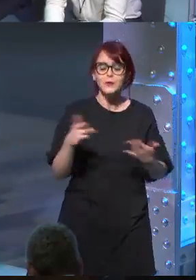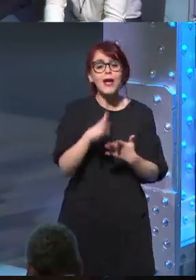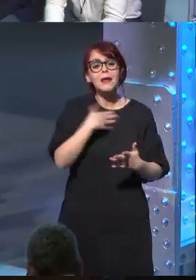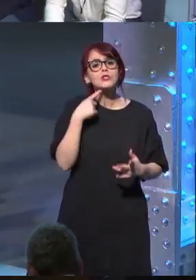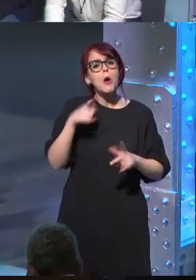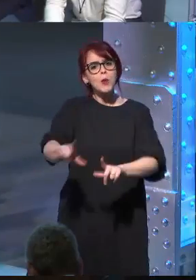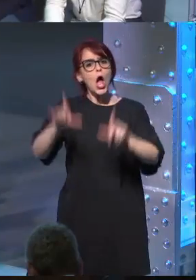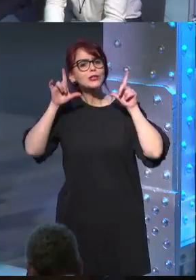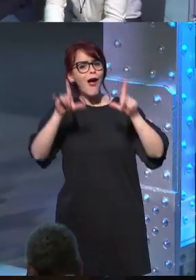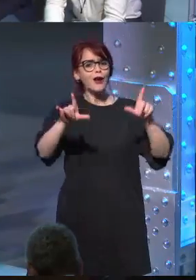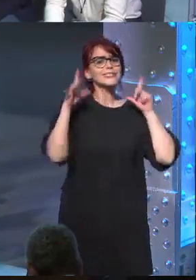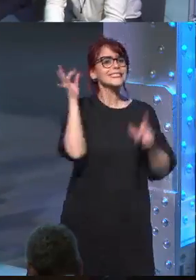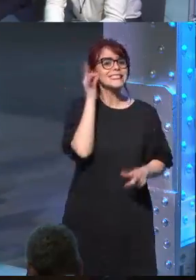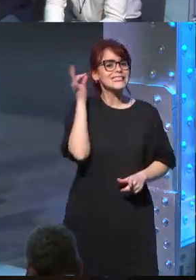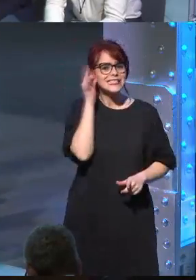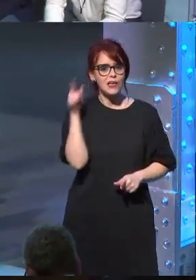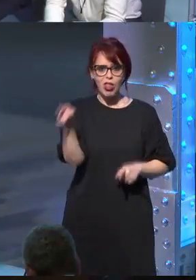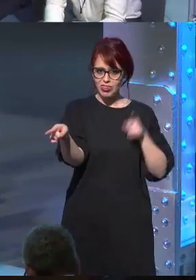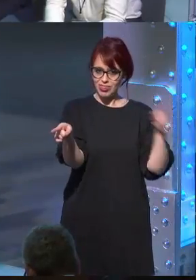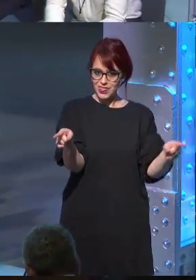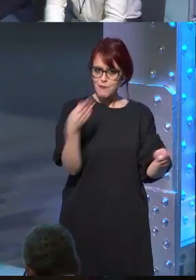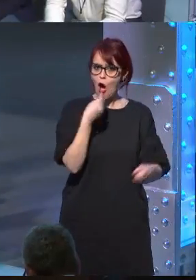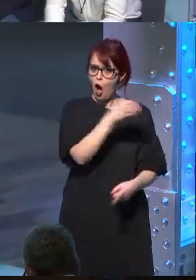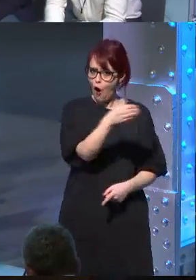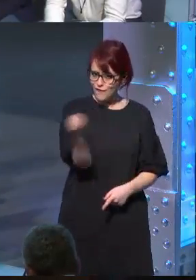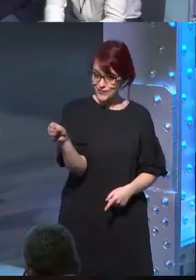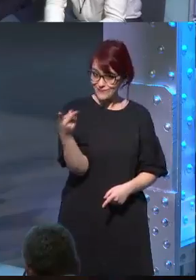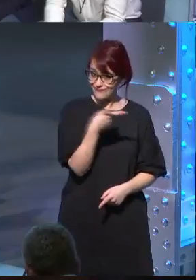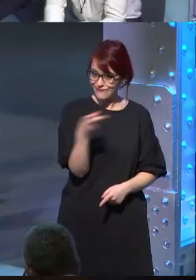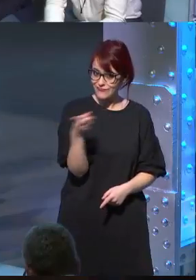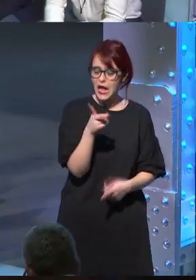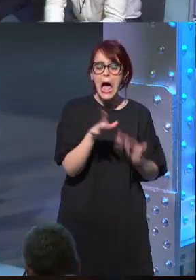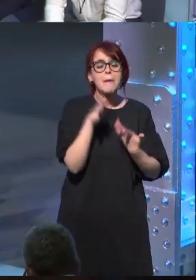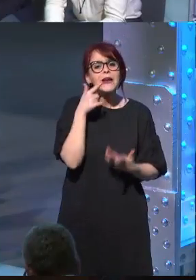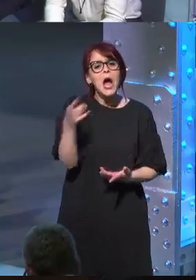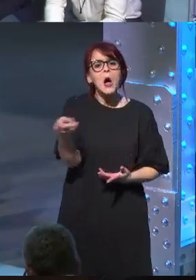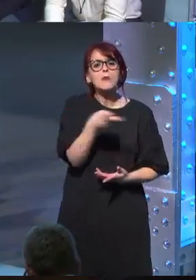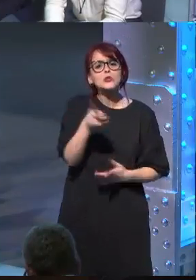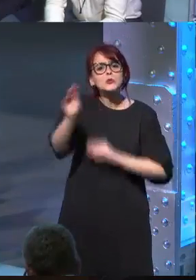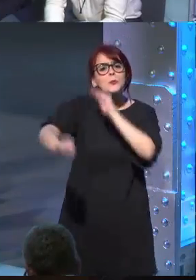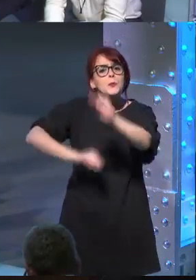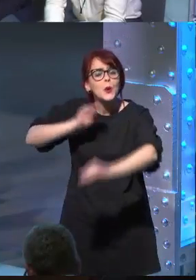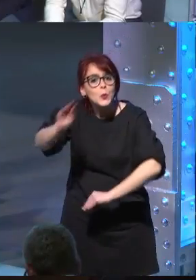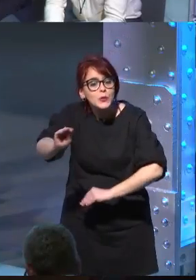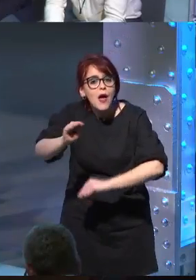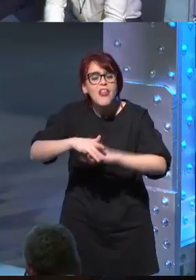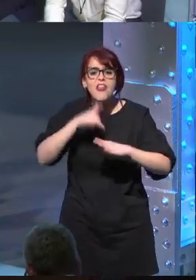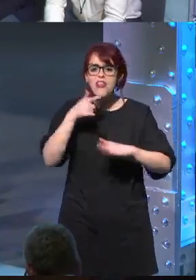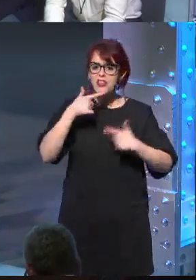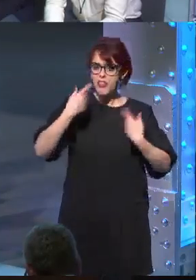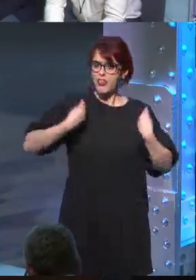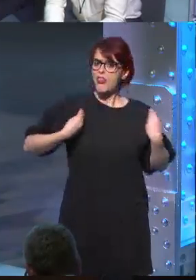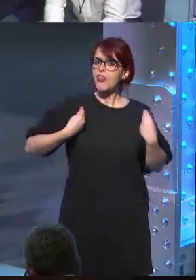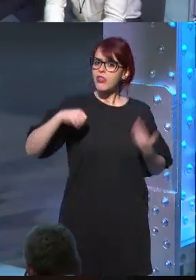get to work. And I wanted the girls to be the protagonists here, and I would like to ask you, what do you understand